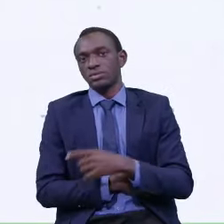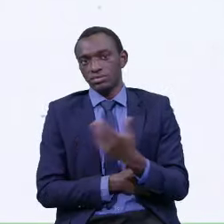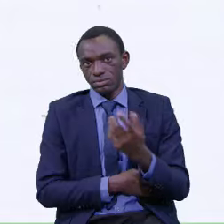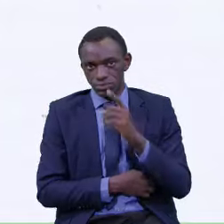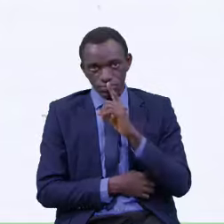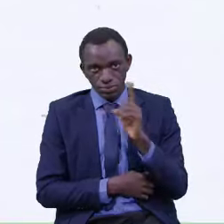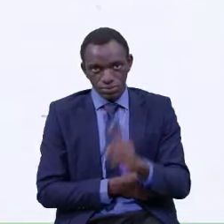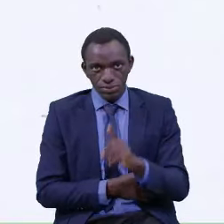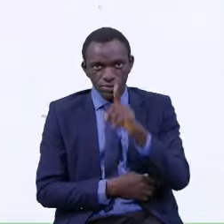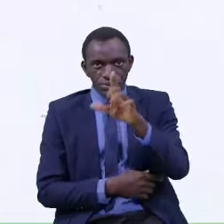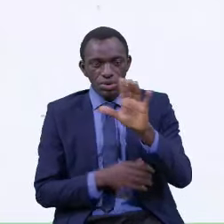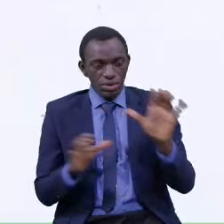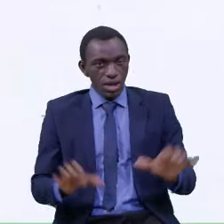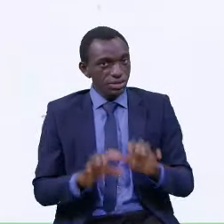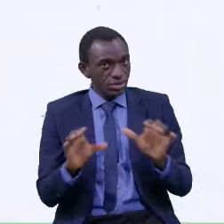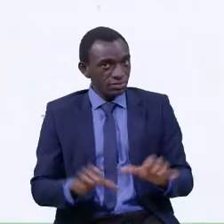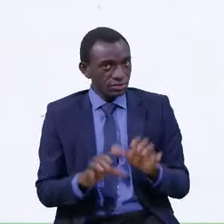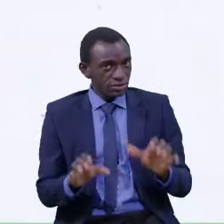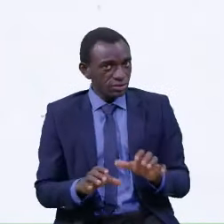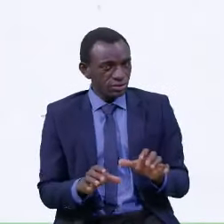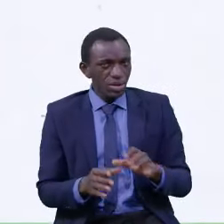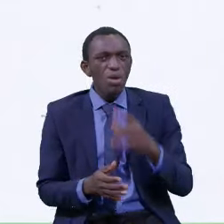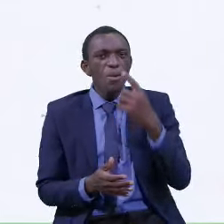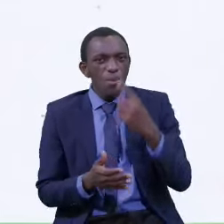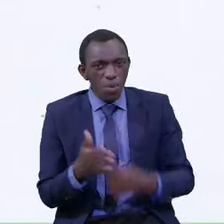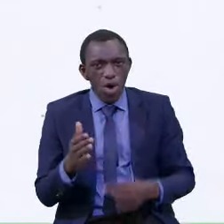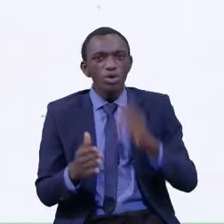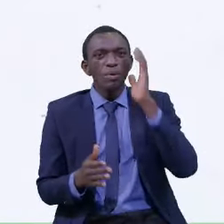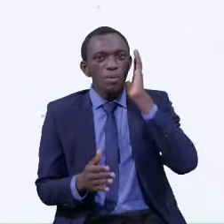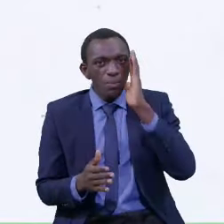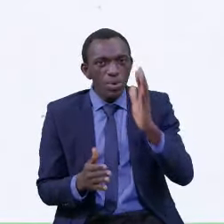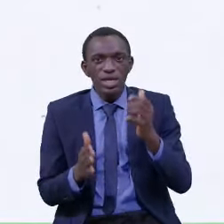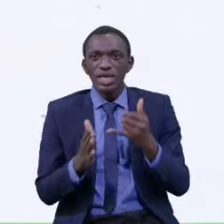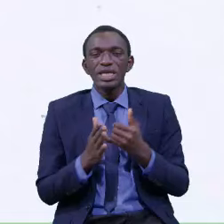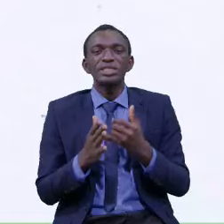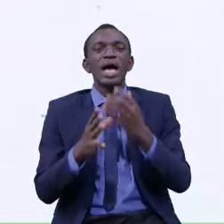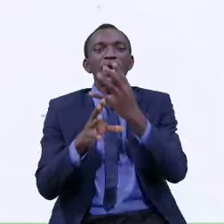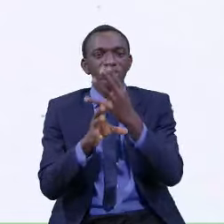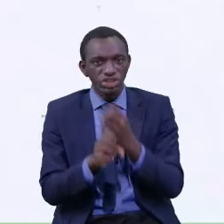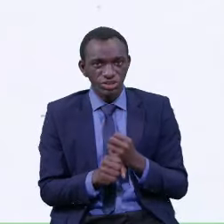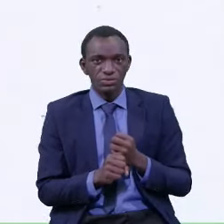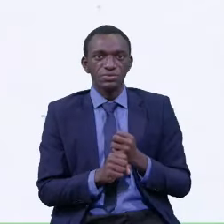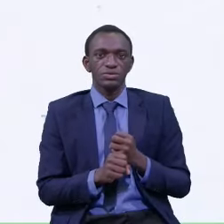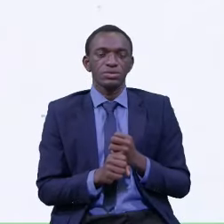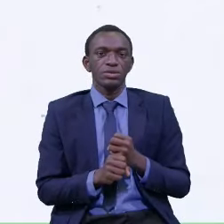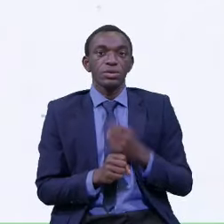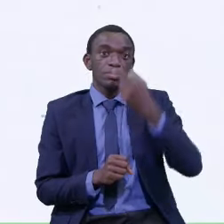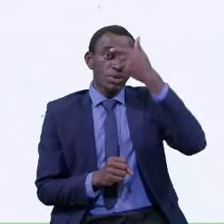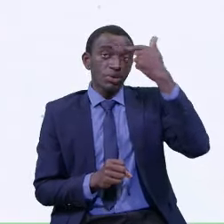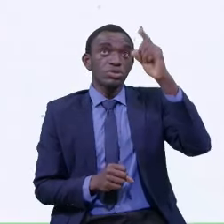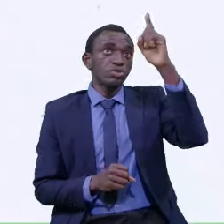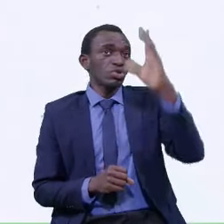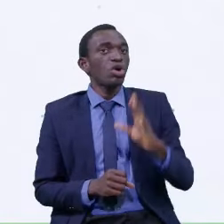activity. What will each have accomplished? You know, God is not looking for